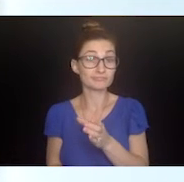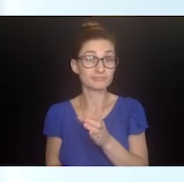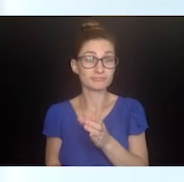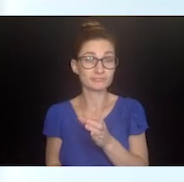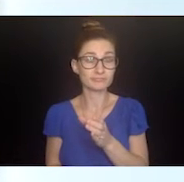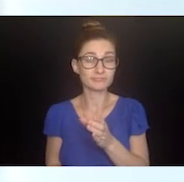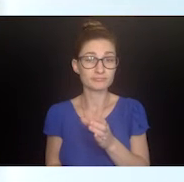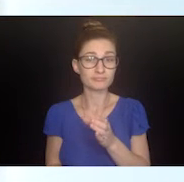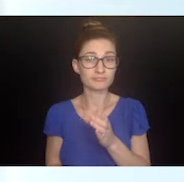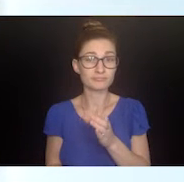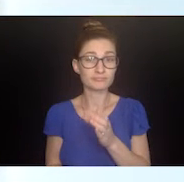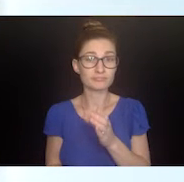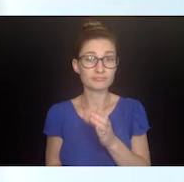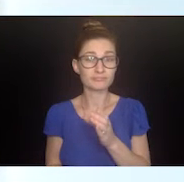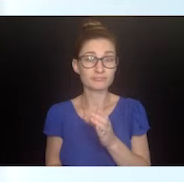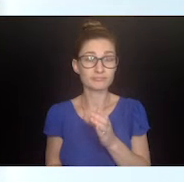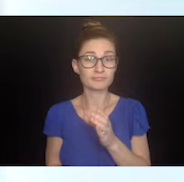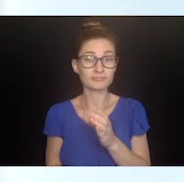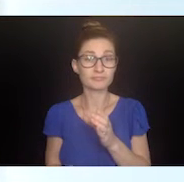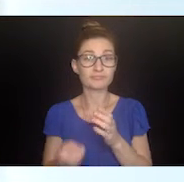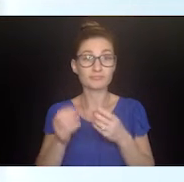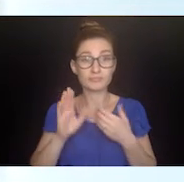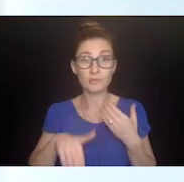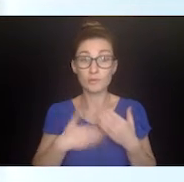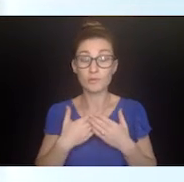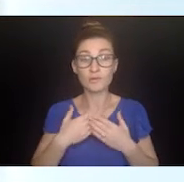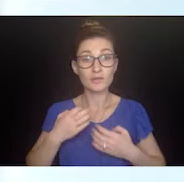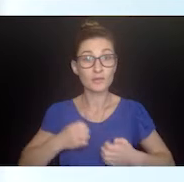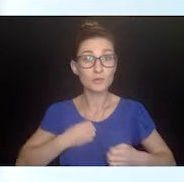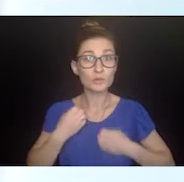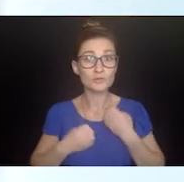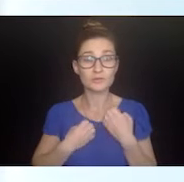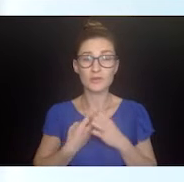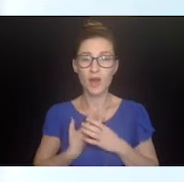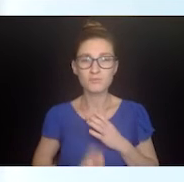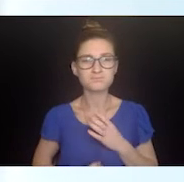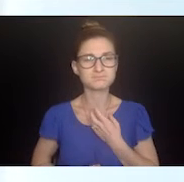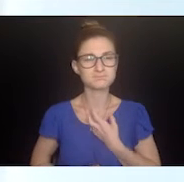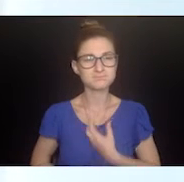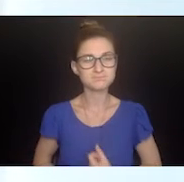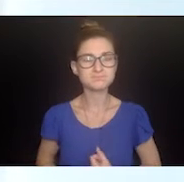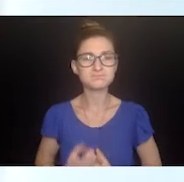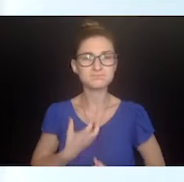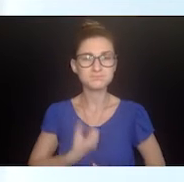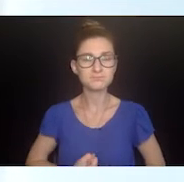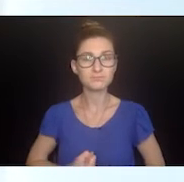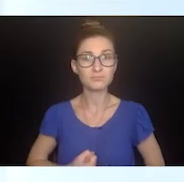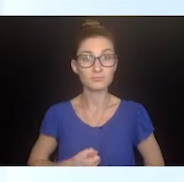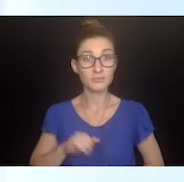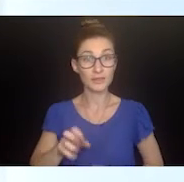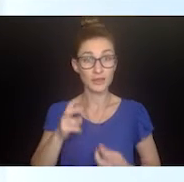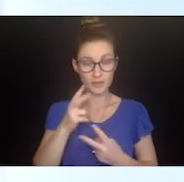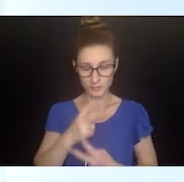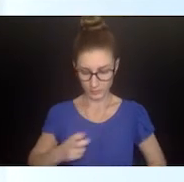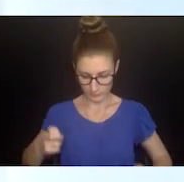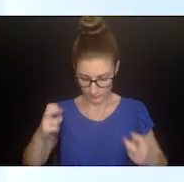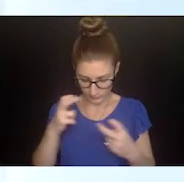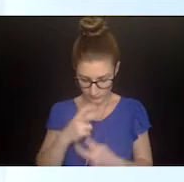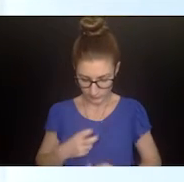And I, through my self-discovery, found that I actually